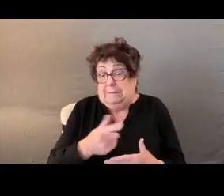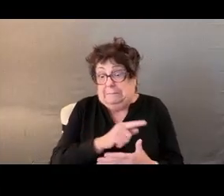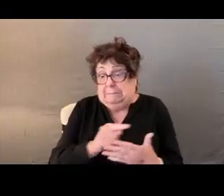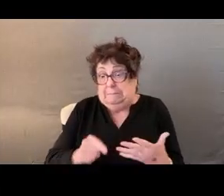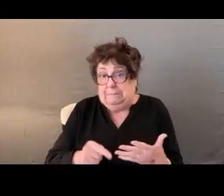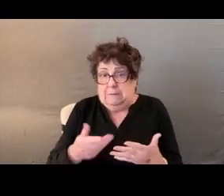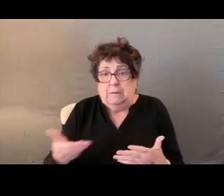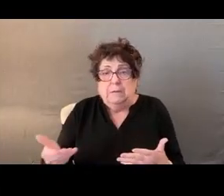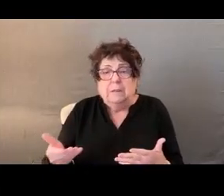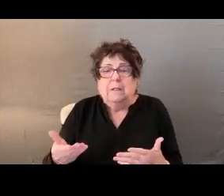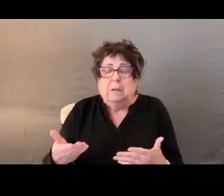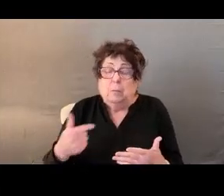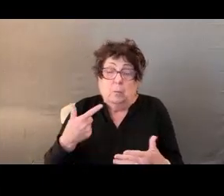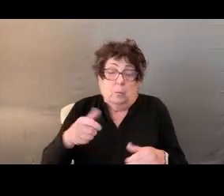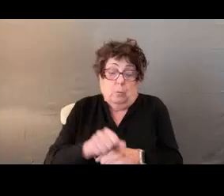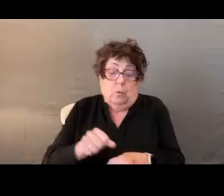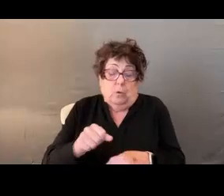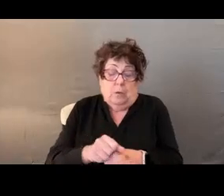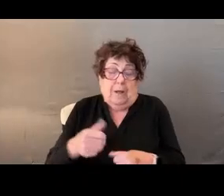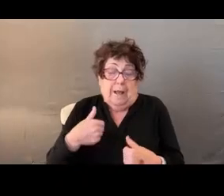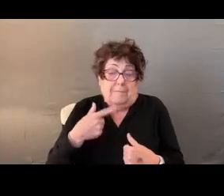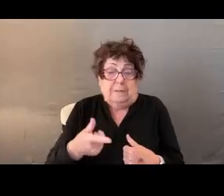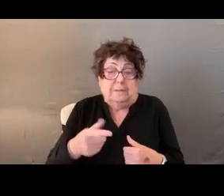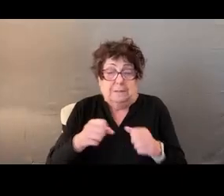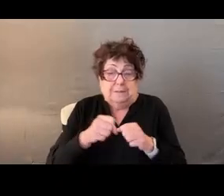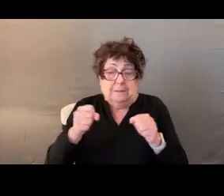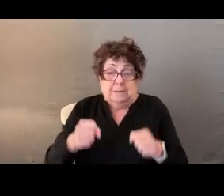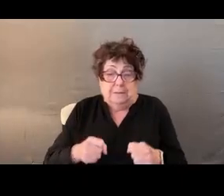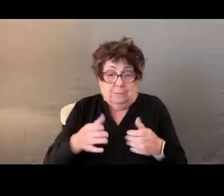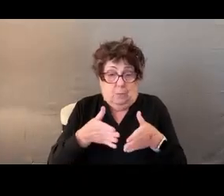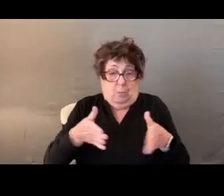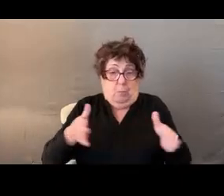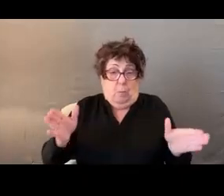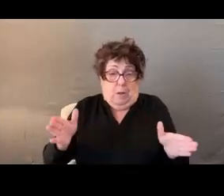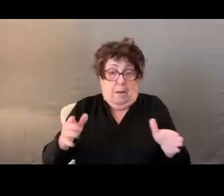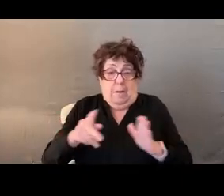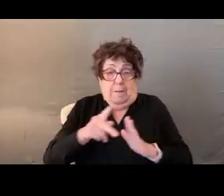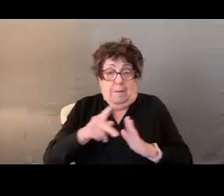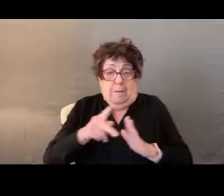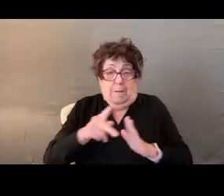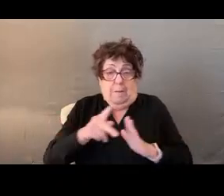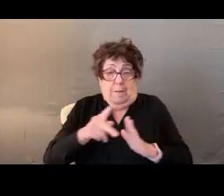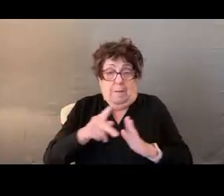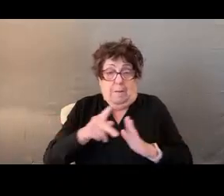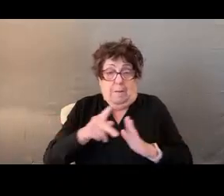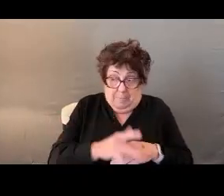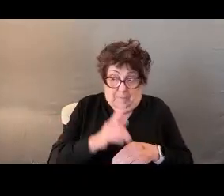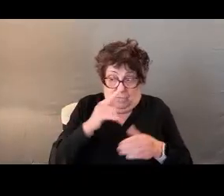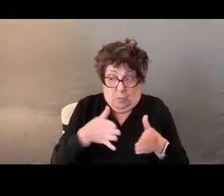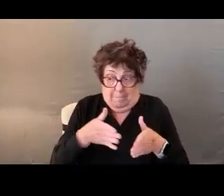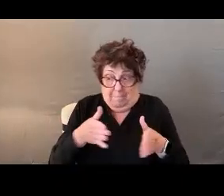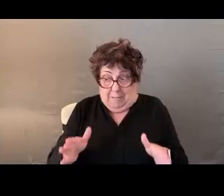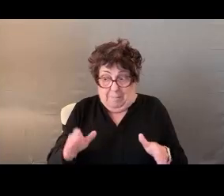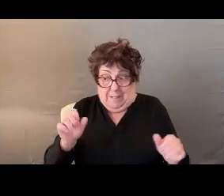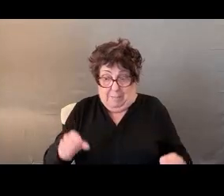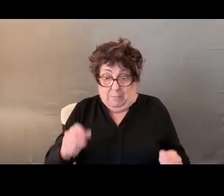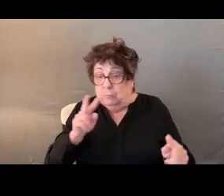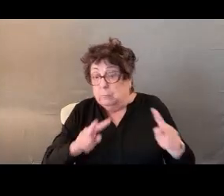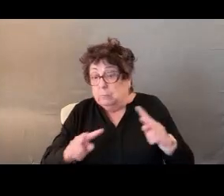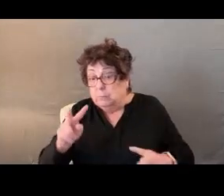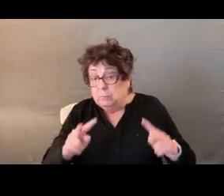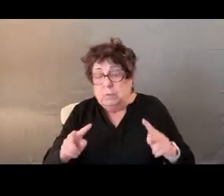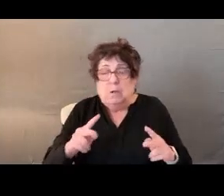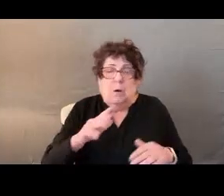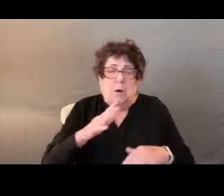on having that system-wide policy actually available for the public to see as well on our websites.